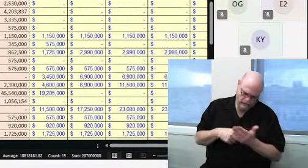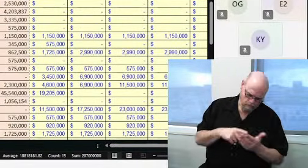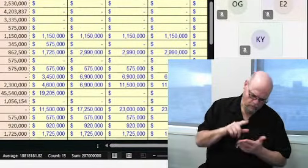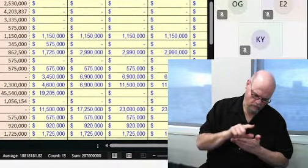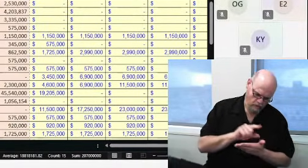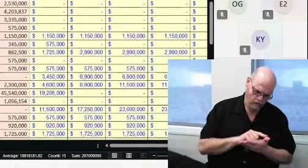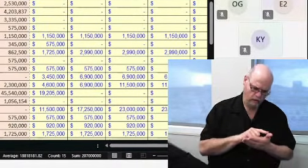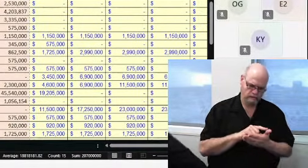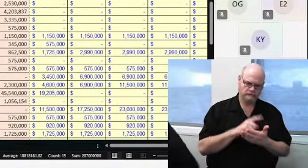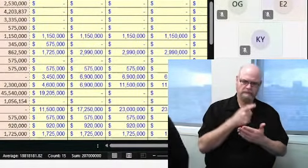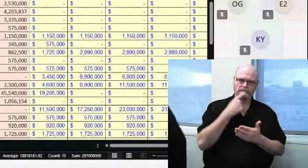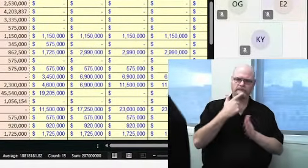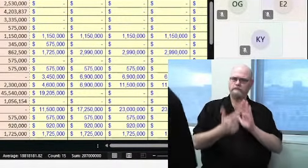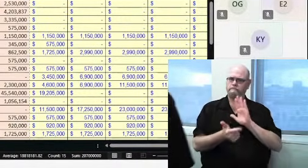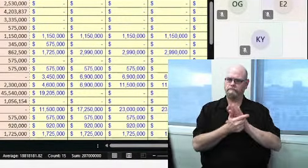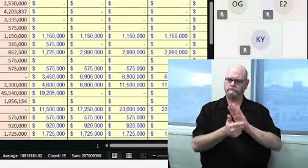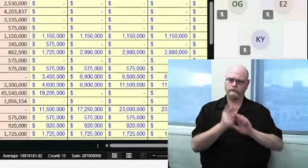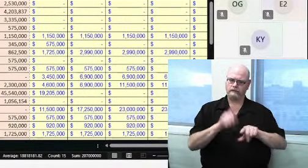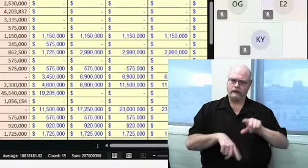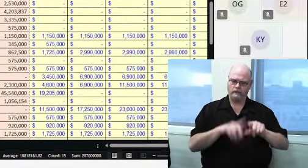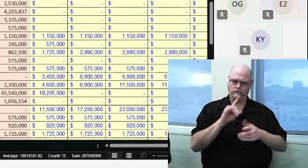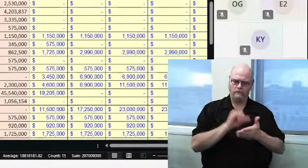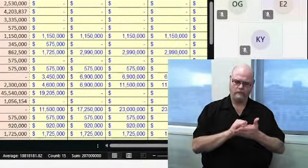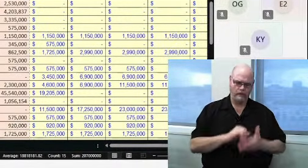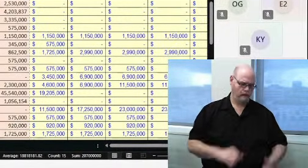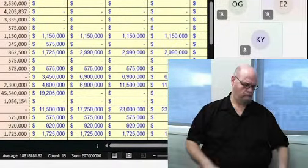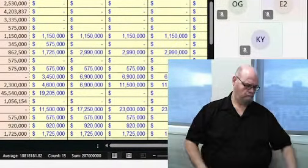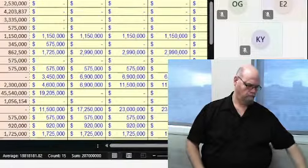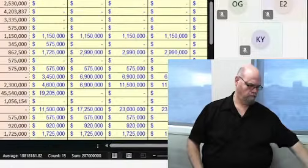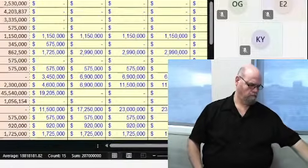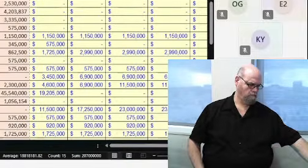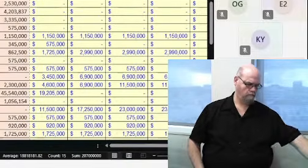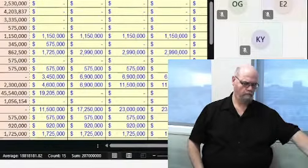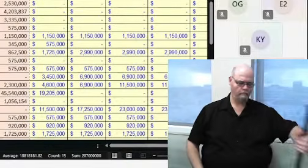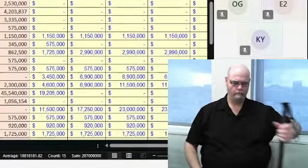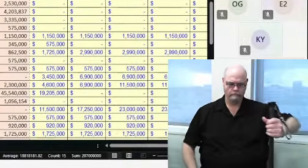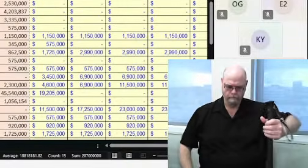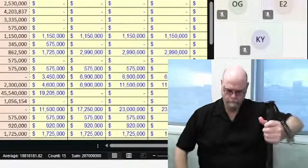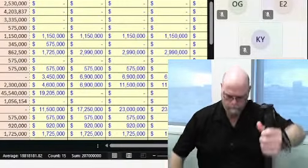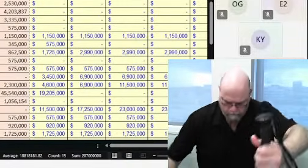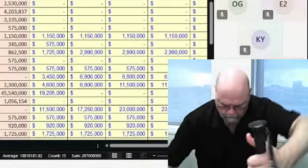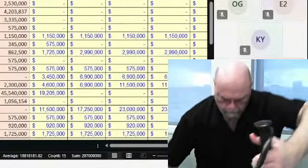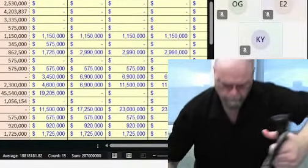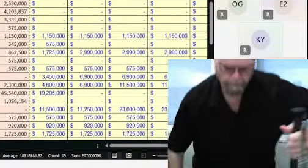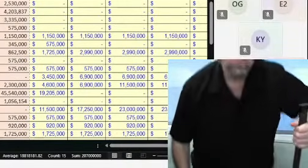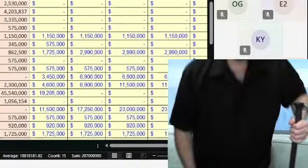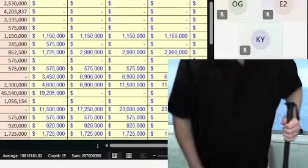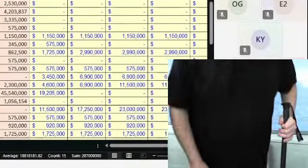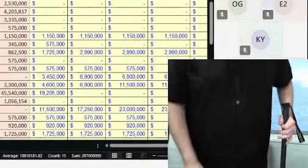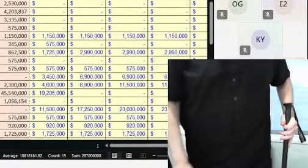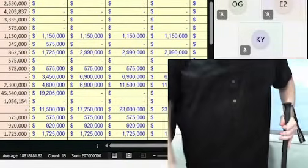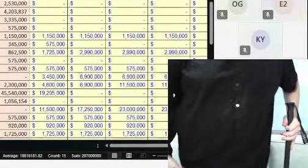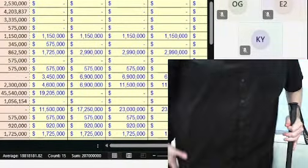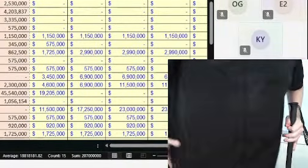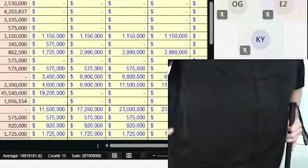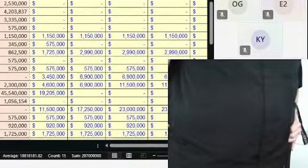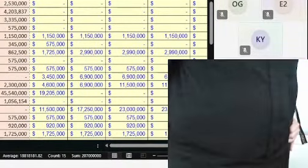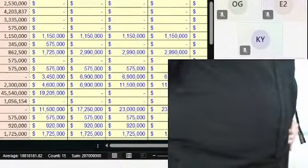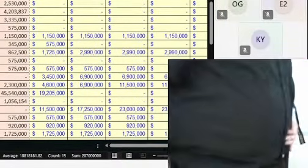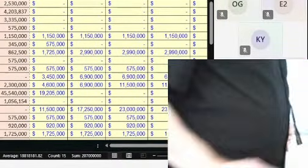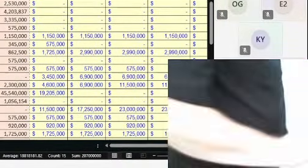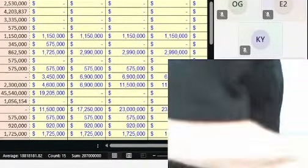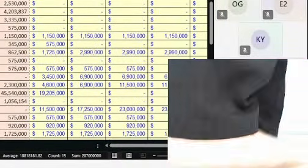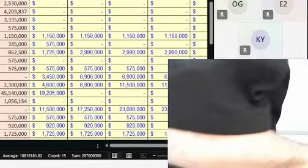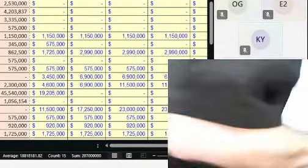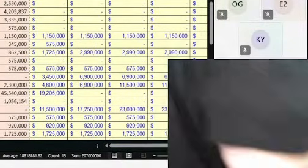what the law especially designate that it will be borne by the proponents. So when there's a